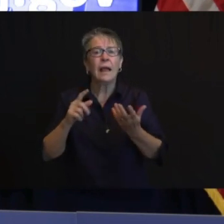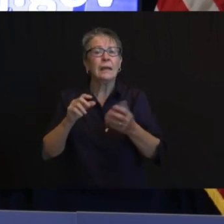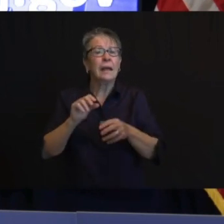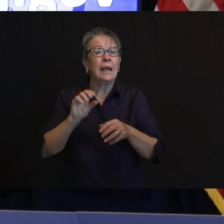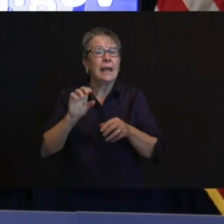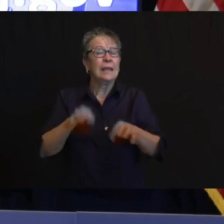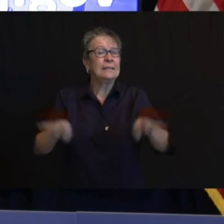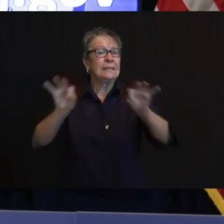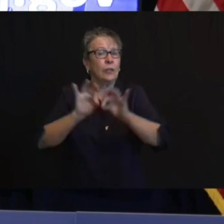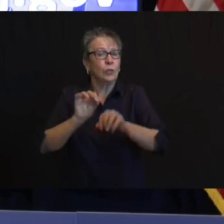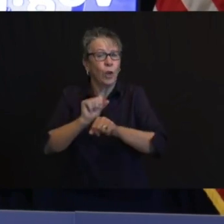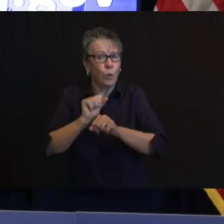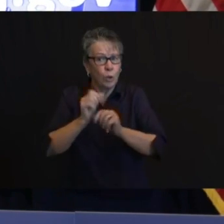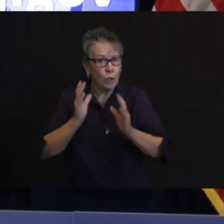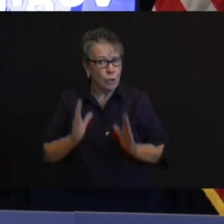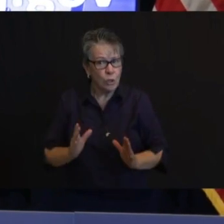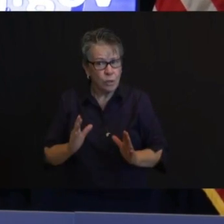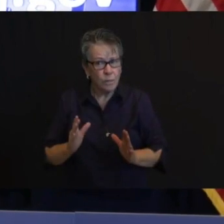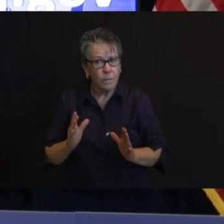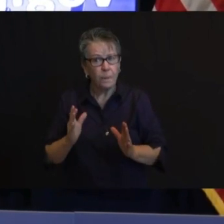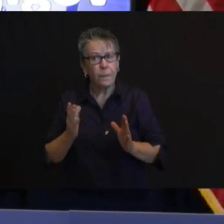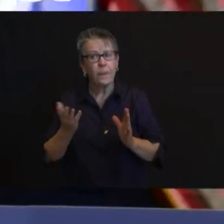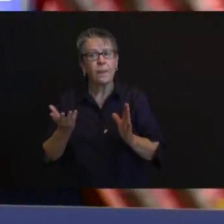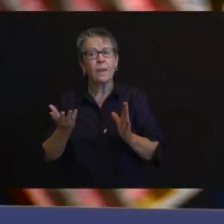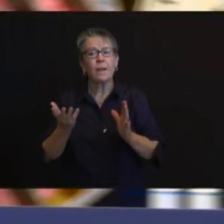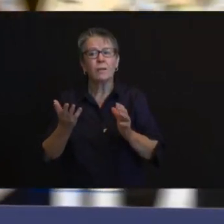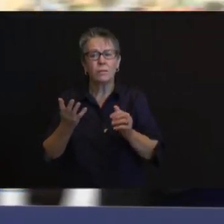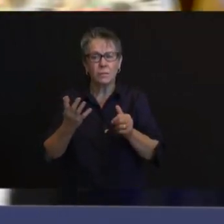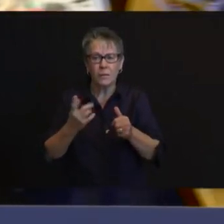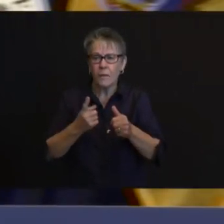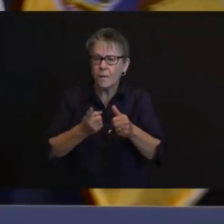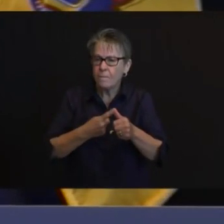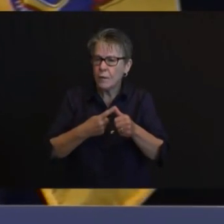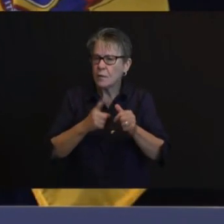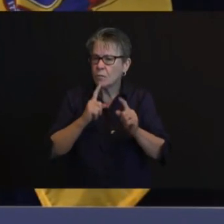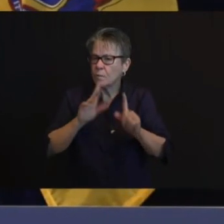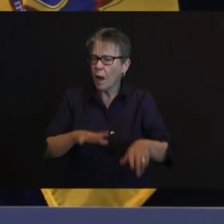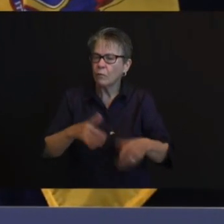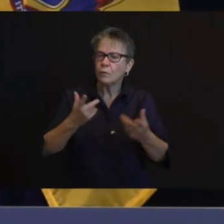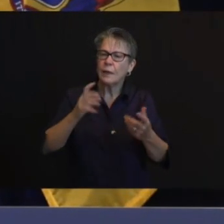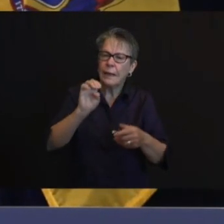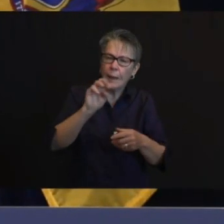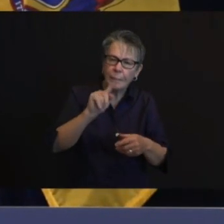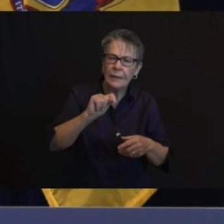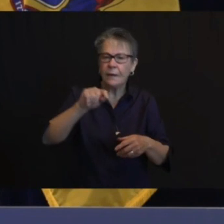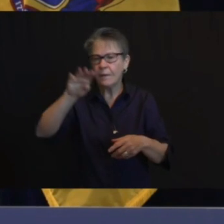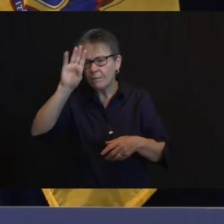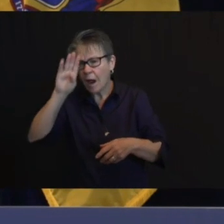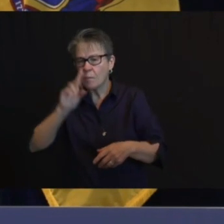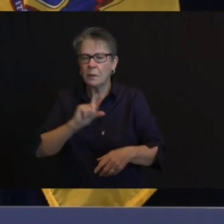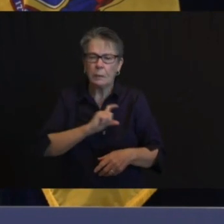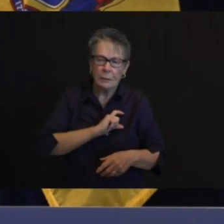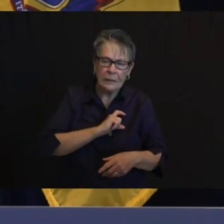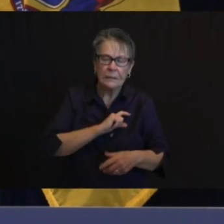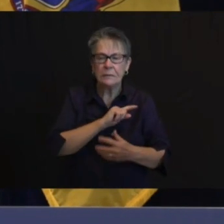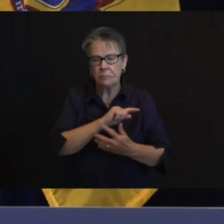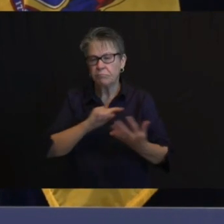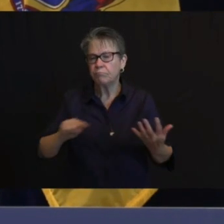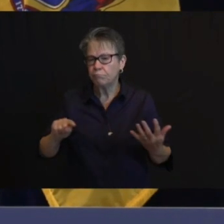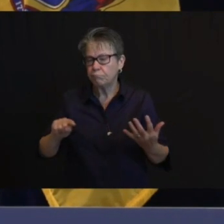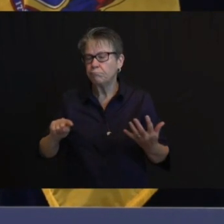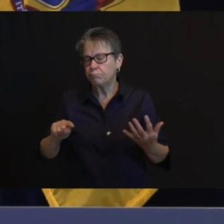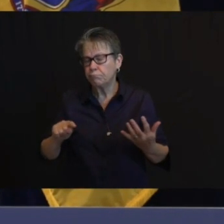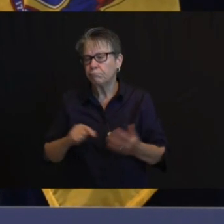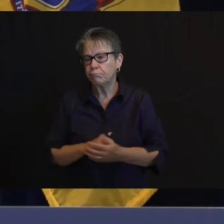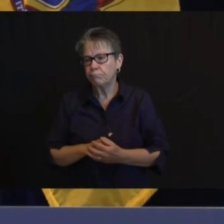cetera. Judy, we should remind everybody, and I know, Dustin, you know this because we've talked about it with you, these are 2 jab